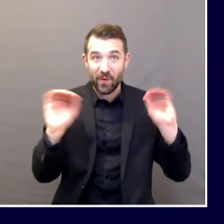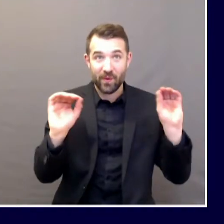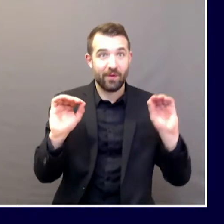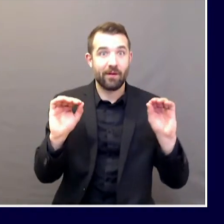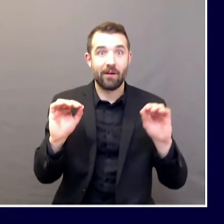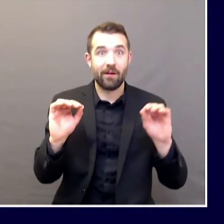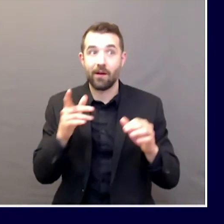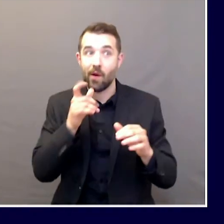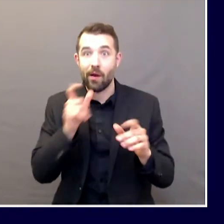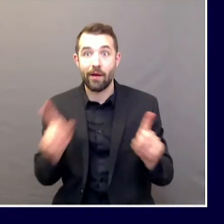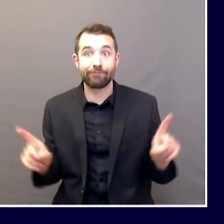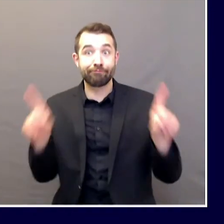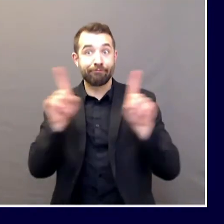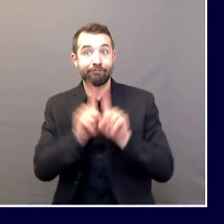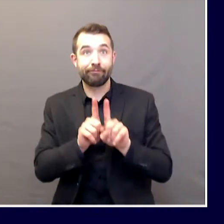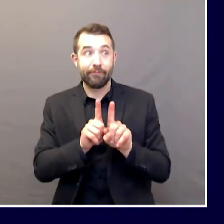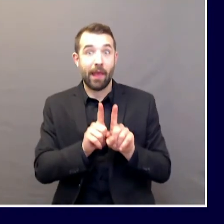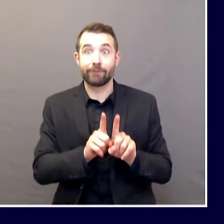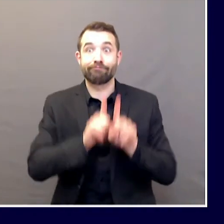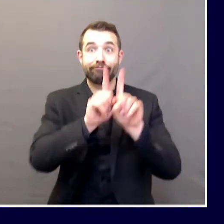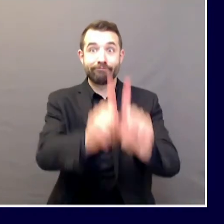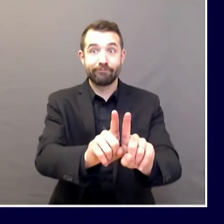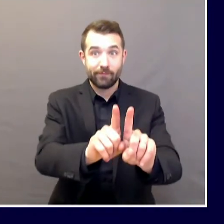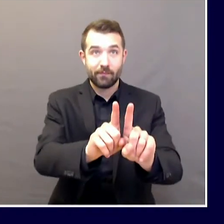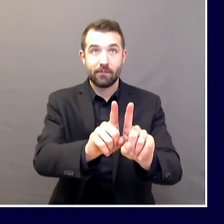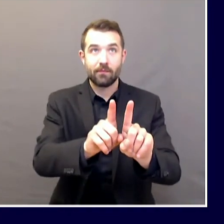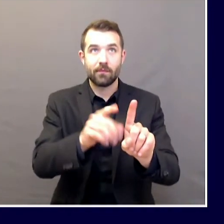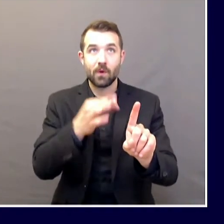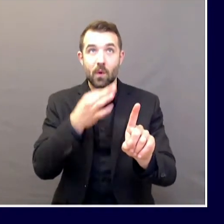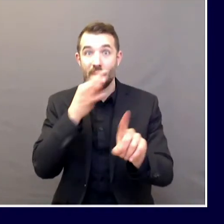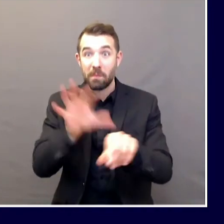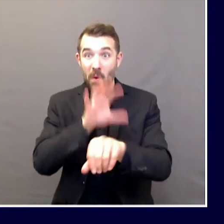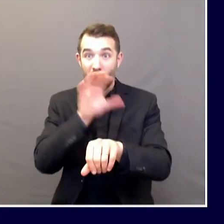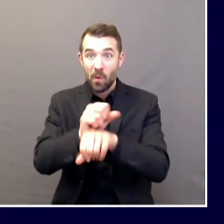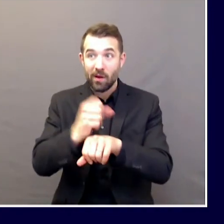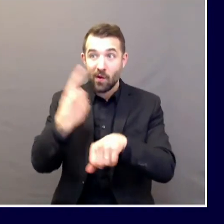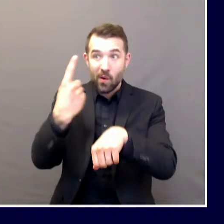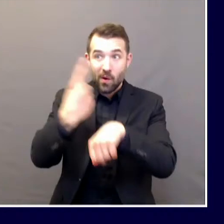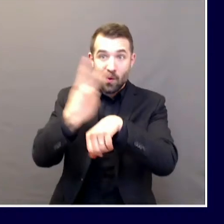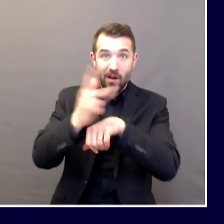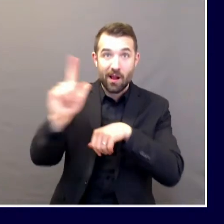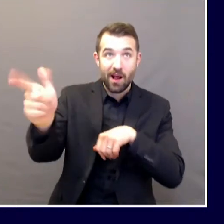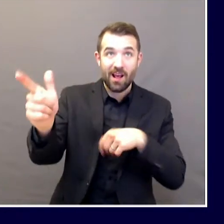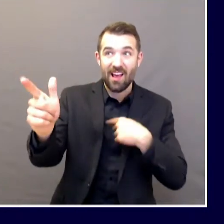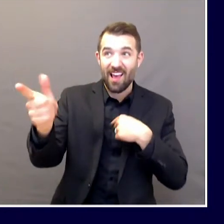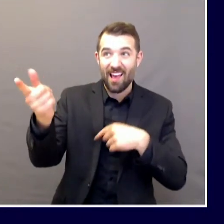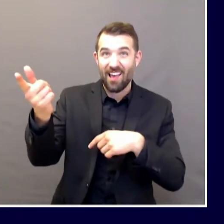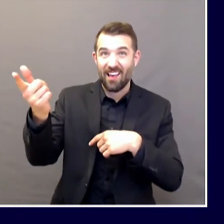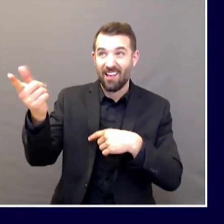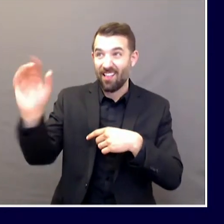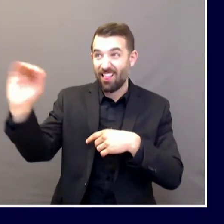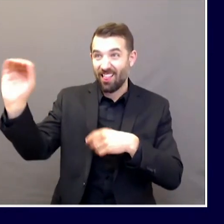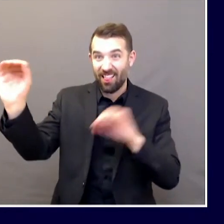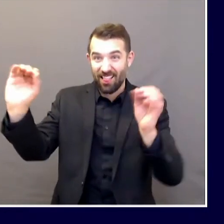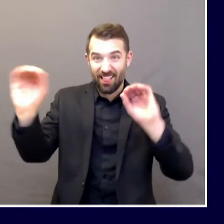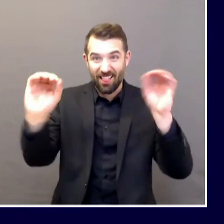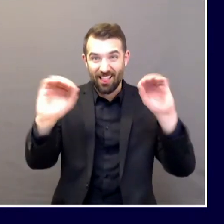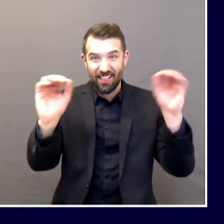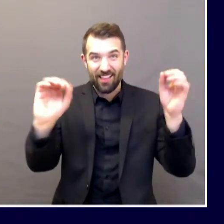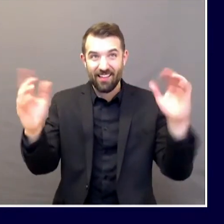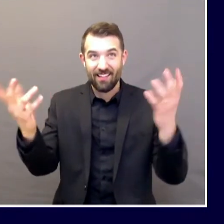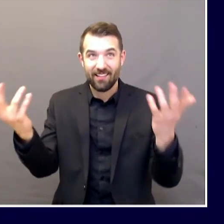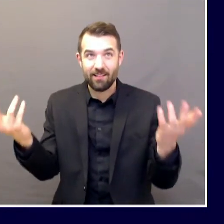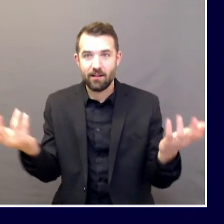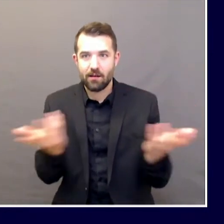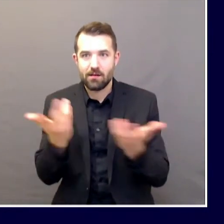that day, but has an appointment coming up in a couple of days or weeks, after going through all of those things, if they are still not able